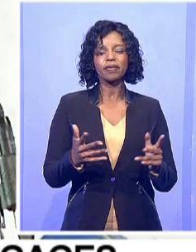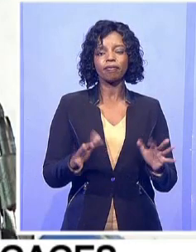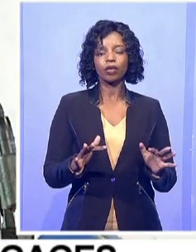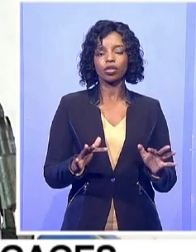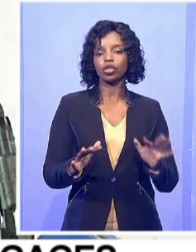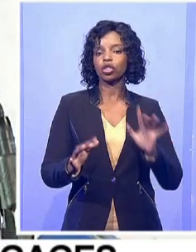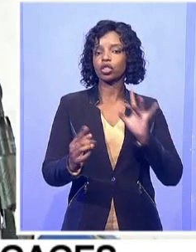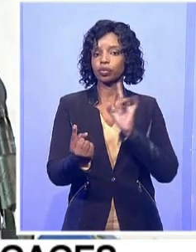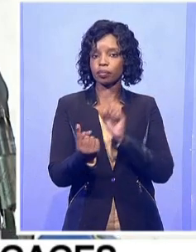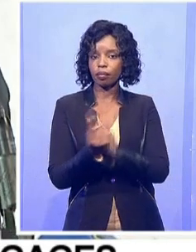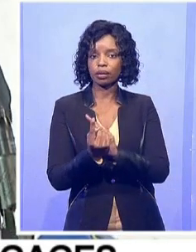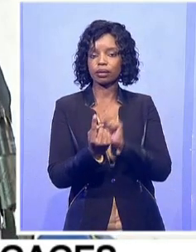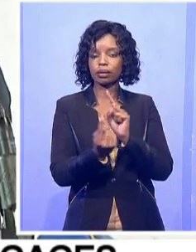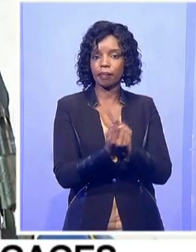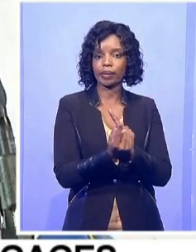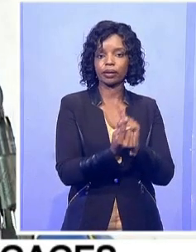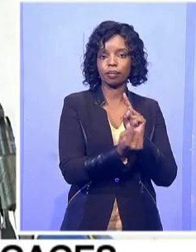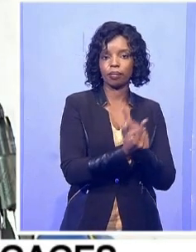military veterans.